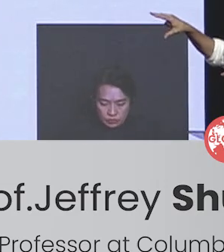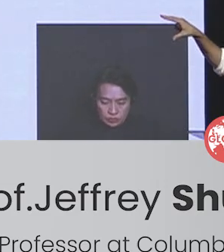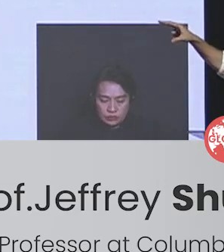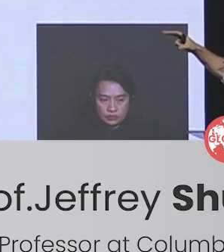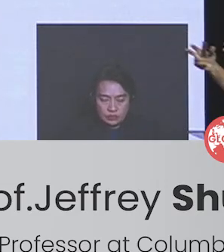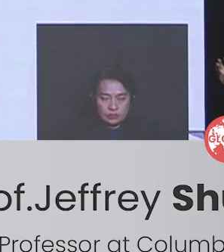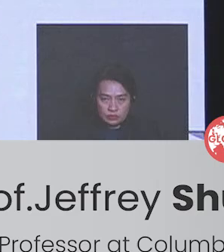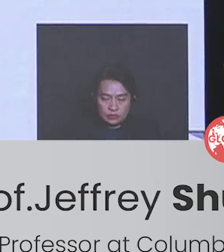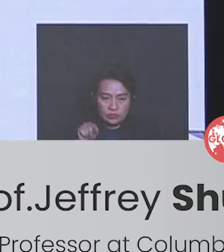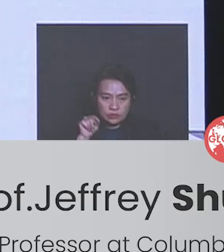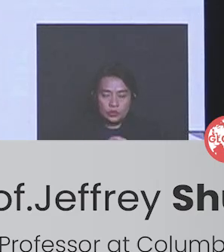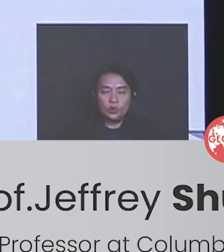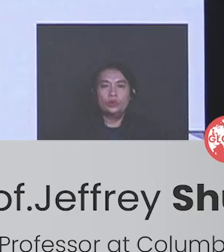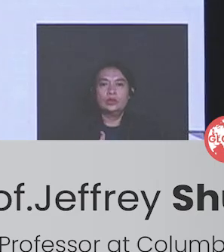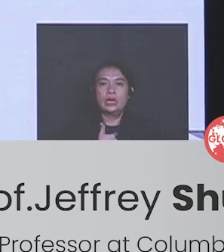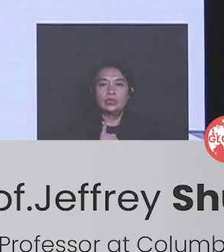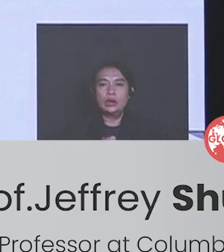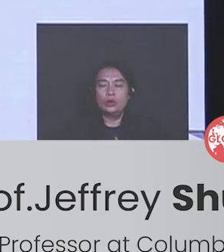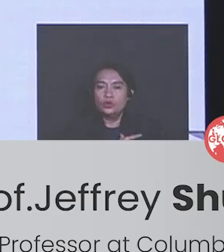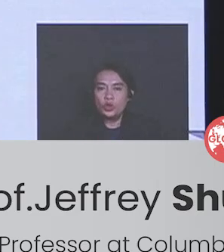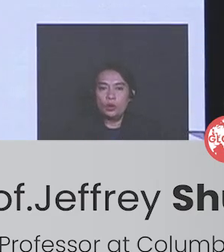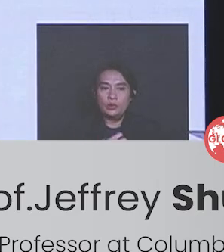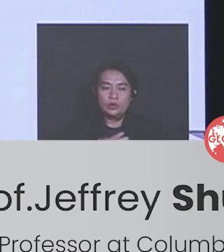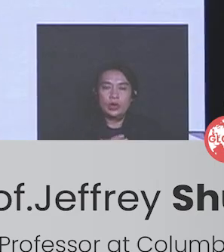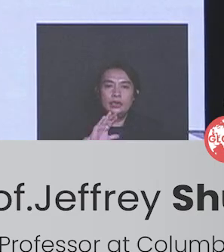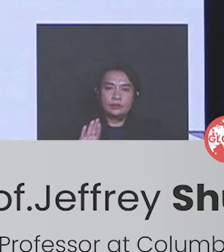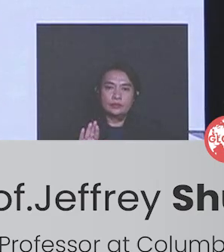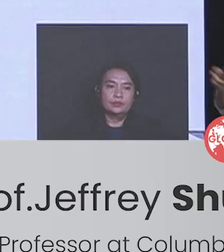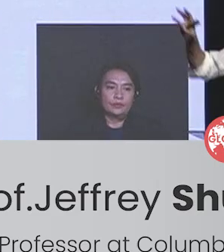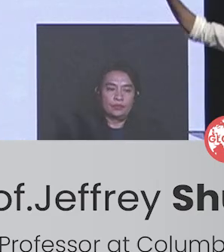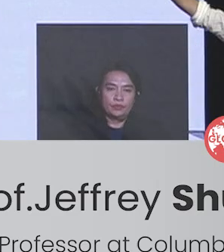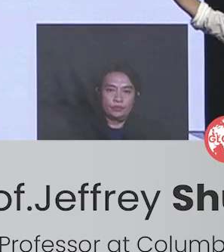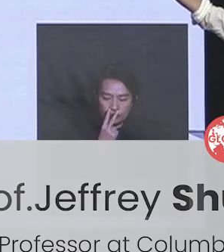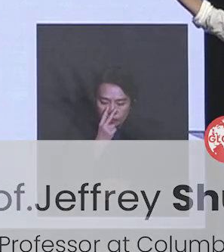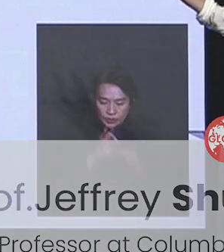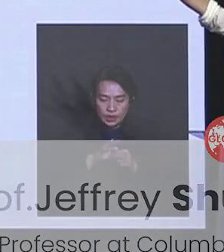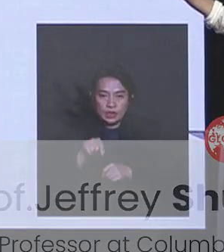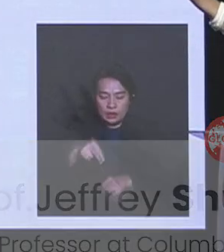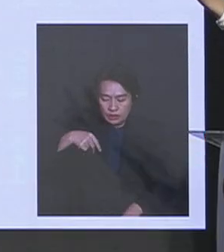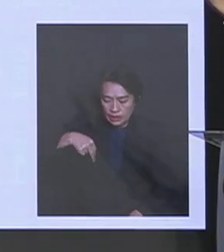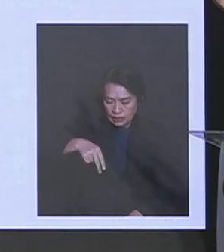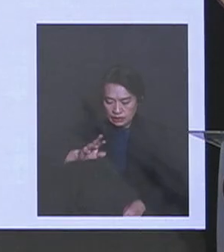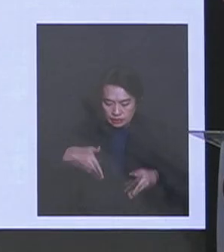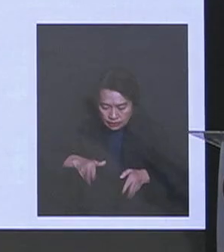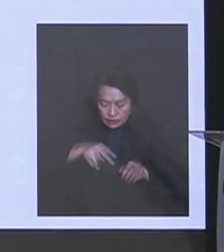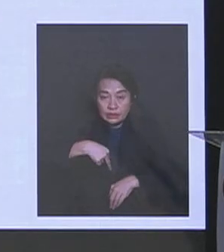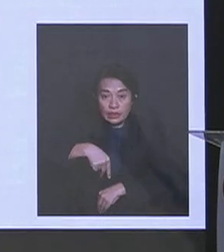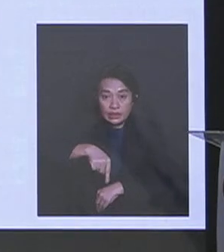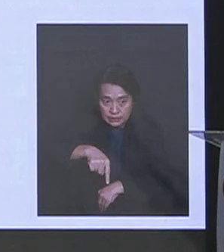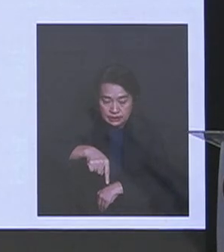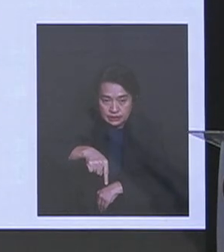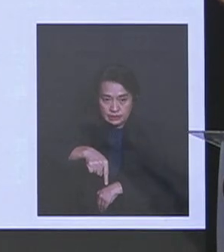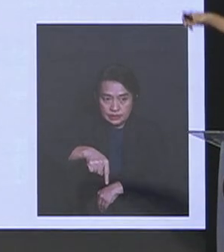40-foot square, that sort of intimacy of that street. And this is really one of the only pedestrian streets in New York City, which